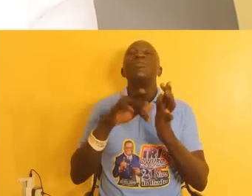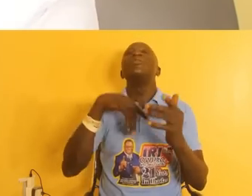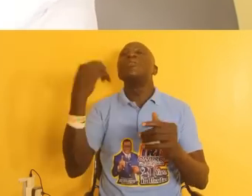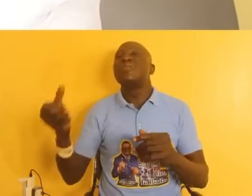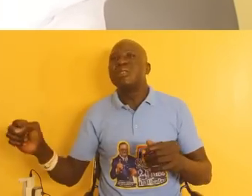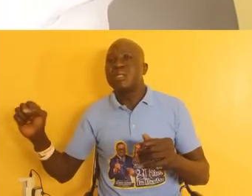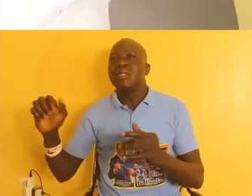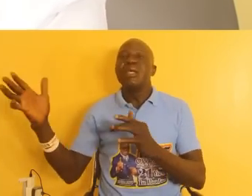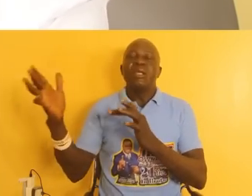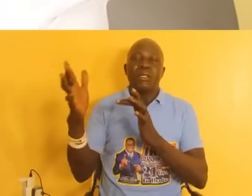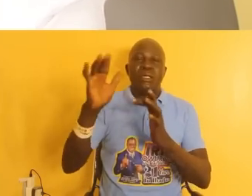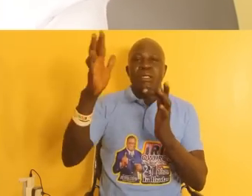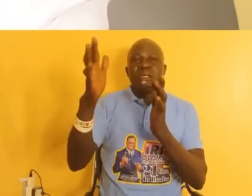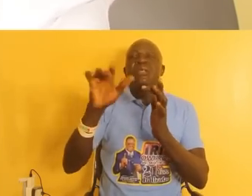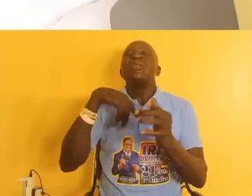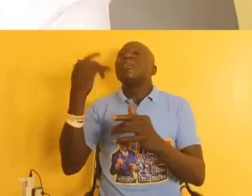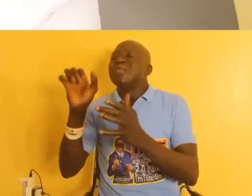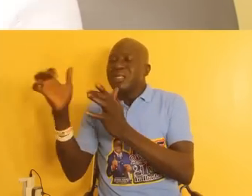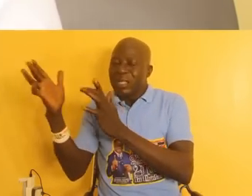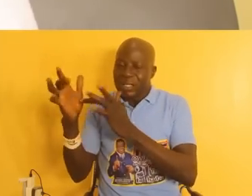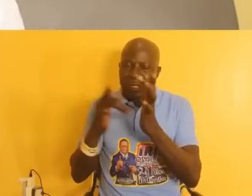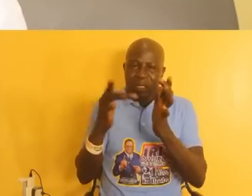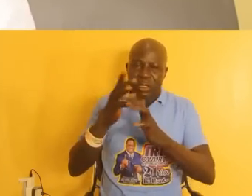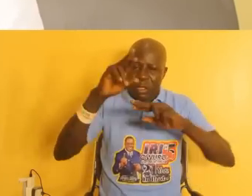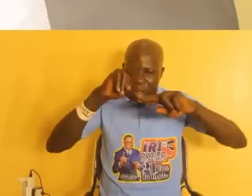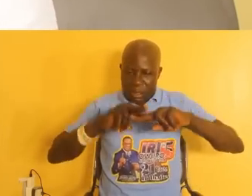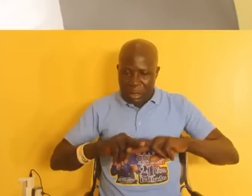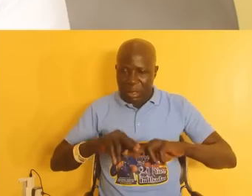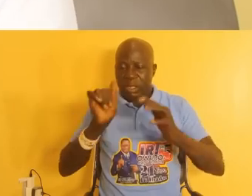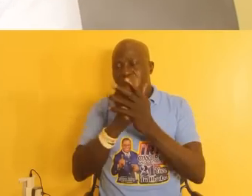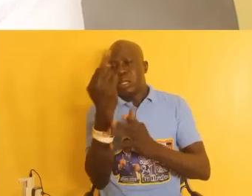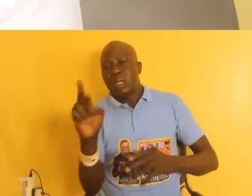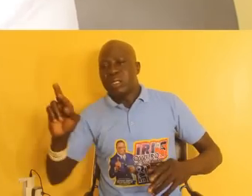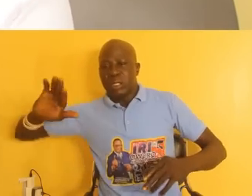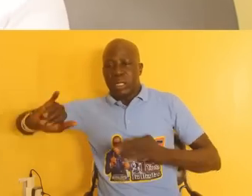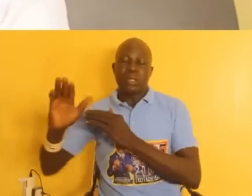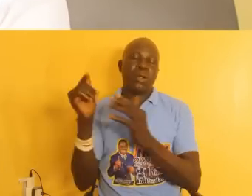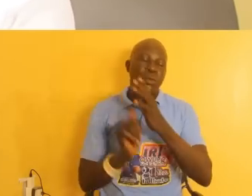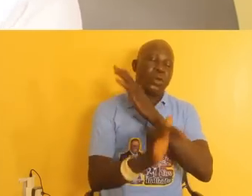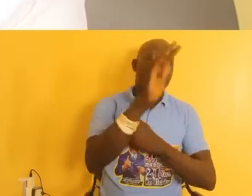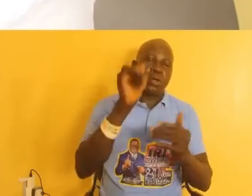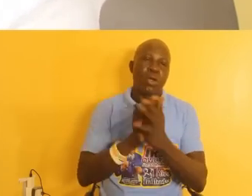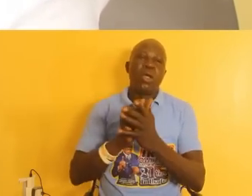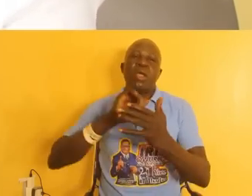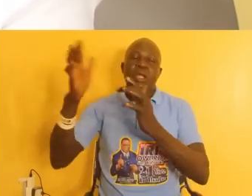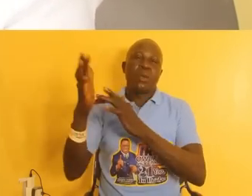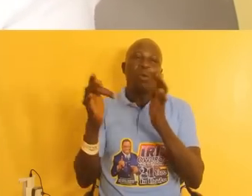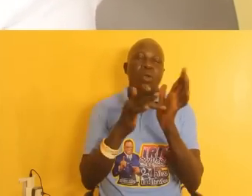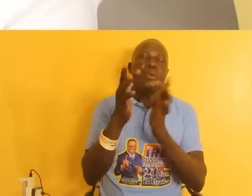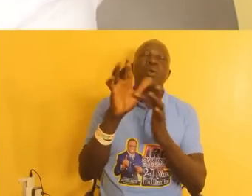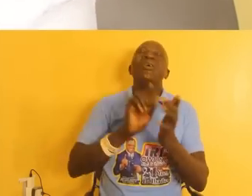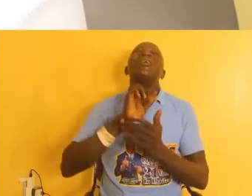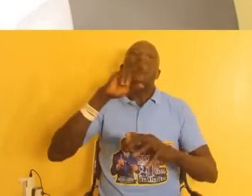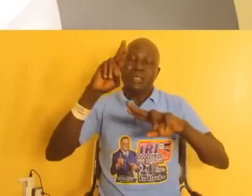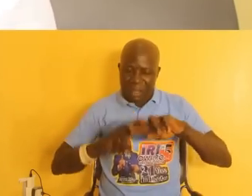Bible says. O ni Jesu olojo ko se owo otun baba Olodumare ni. He said Jesus sat on the right hand of the Almighty God. Bibeli wi pe so be. In the book of Ephesians. O ko se